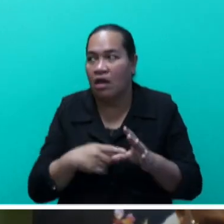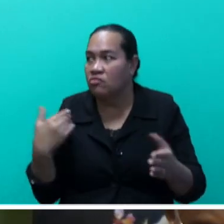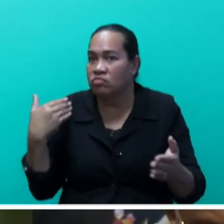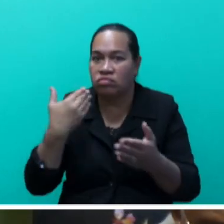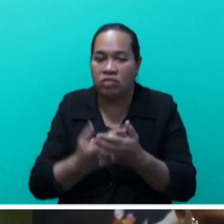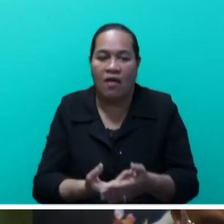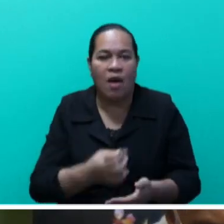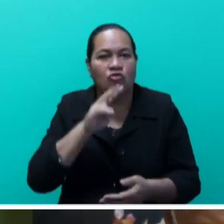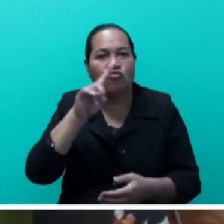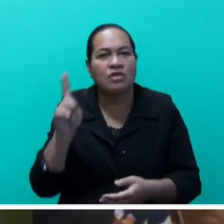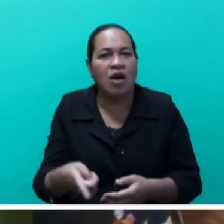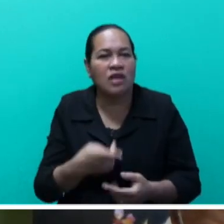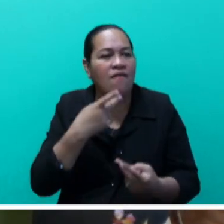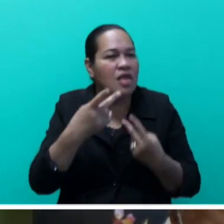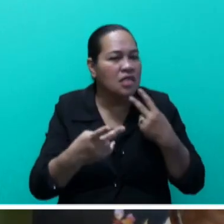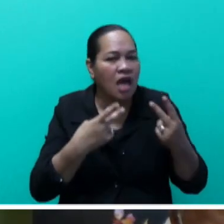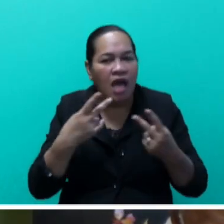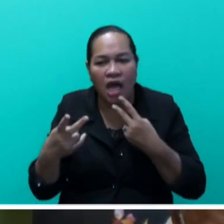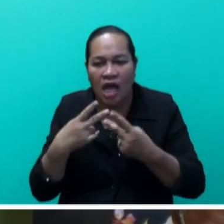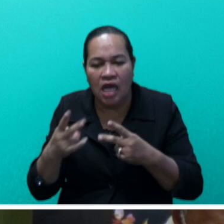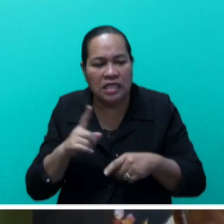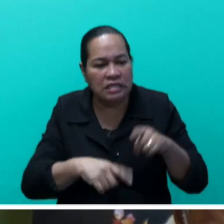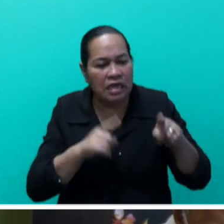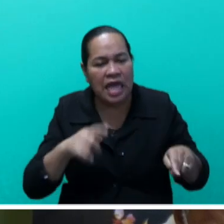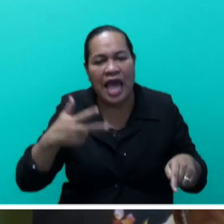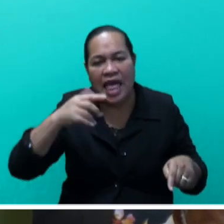visits, covering about 8,000,